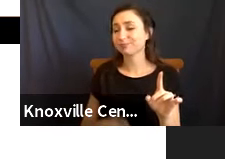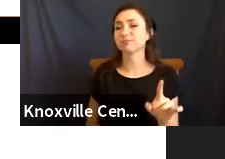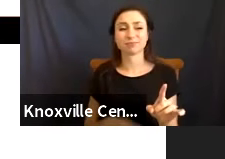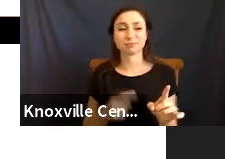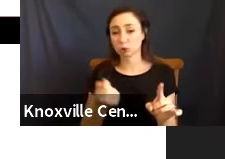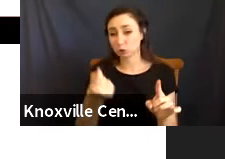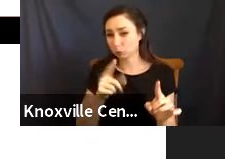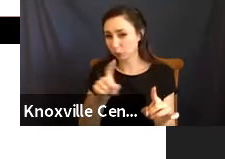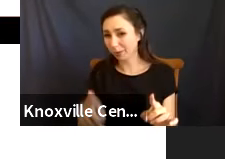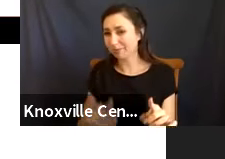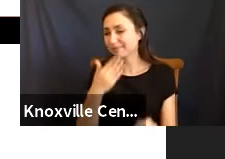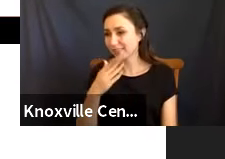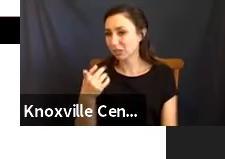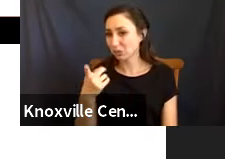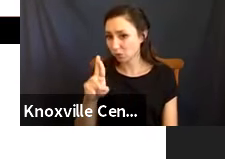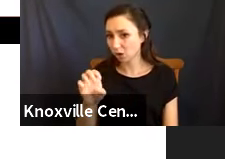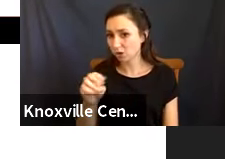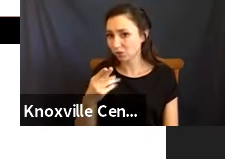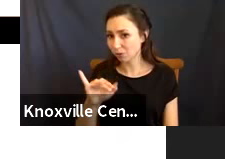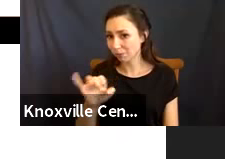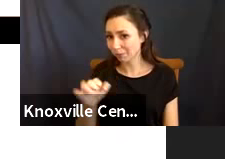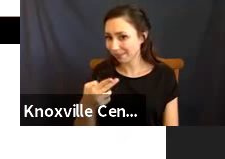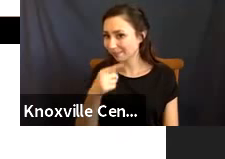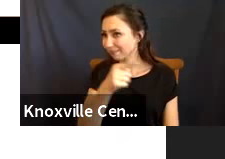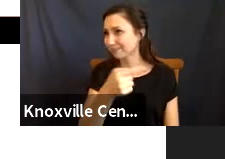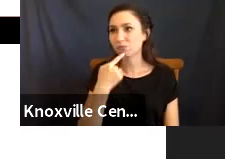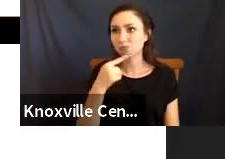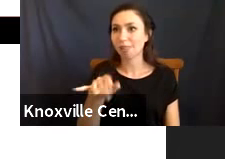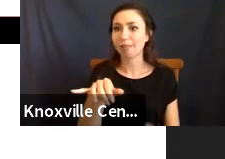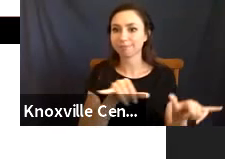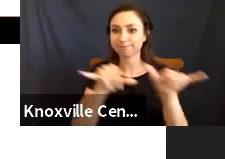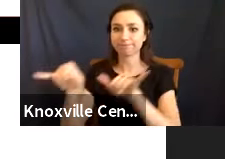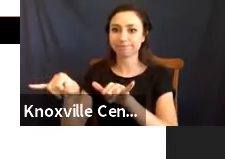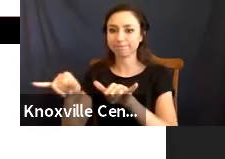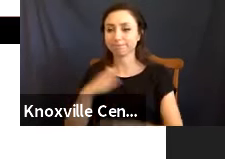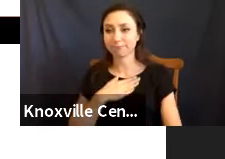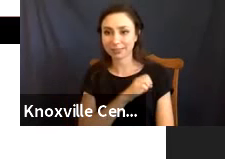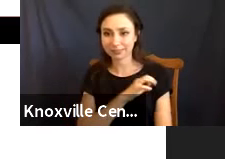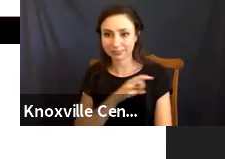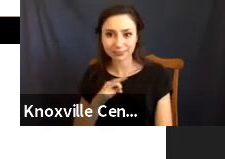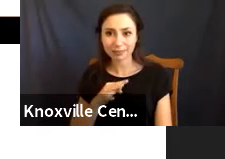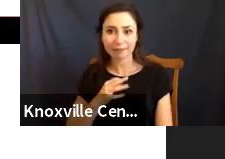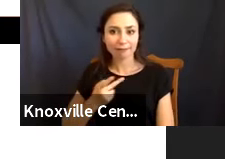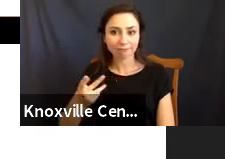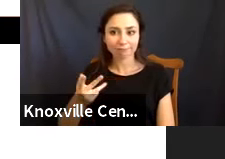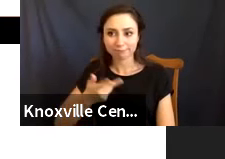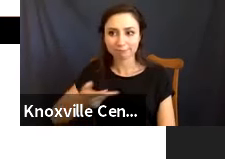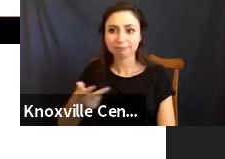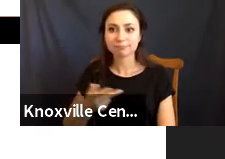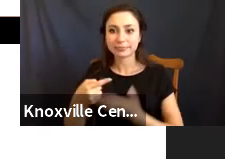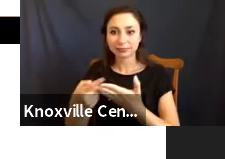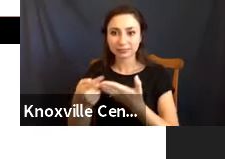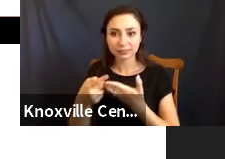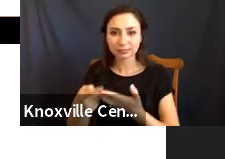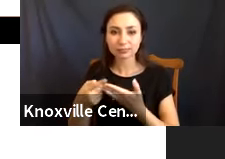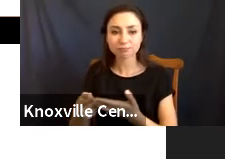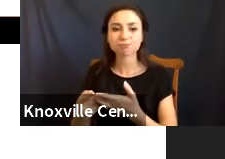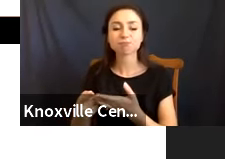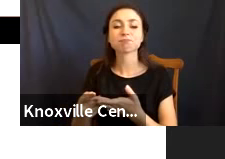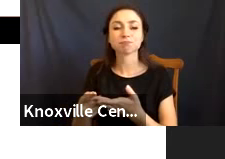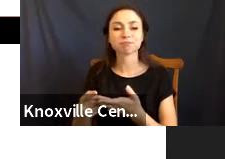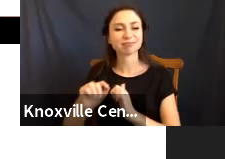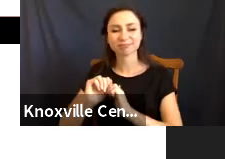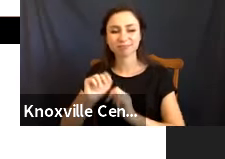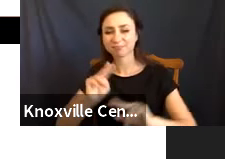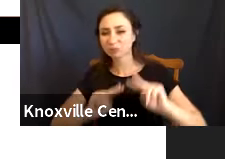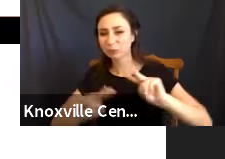Shamiya. This is really in line with what my staff and I had been talking about using to look at how do we